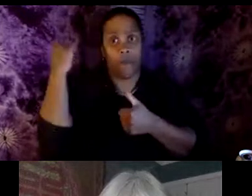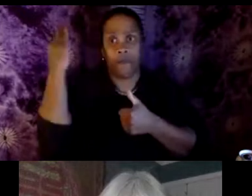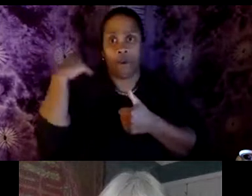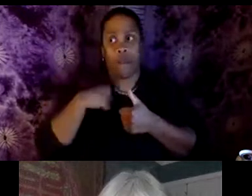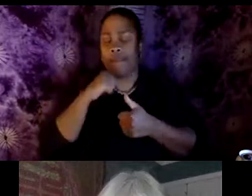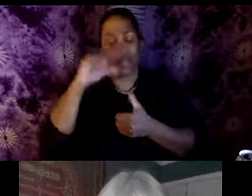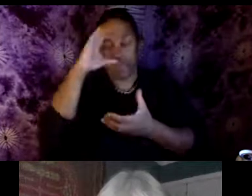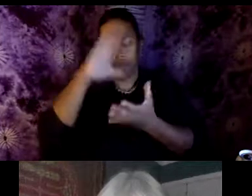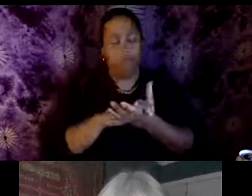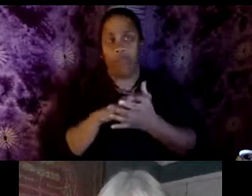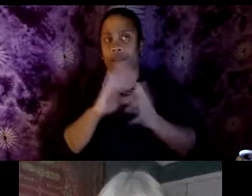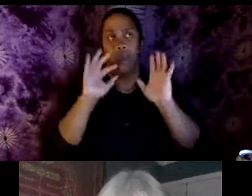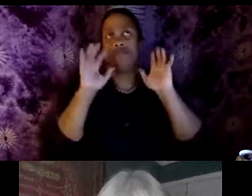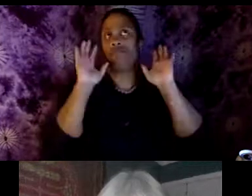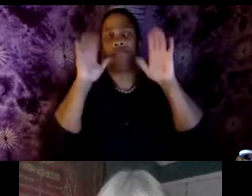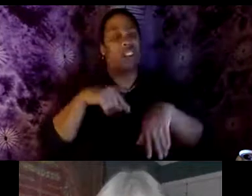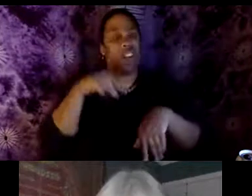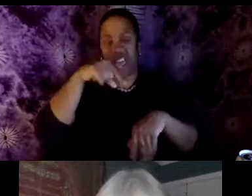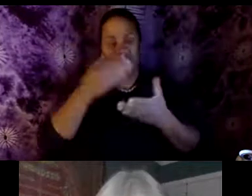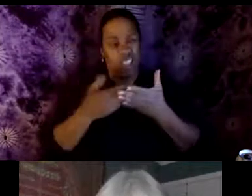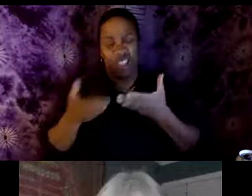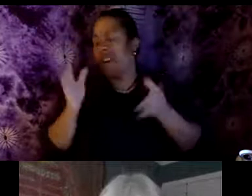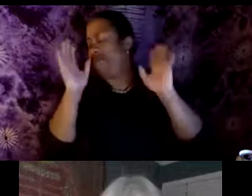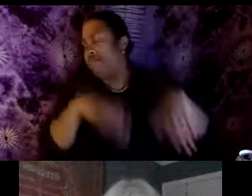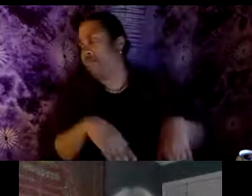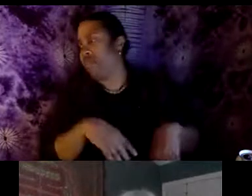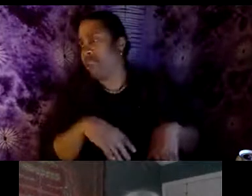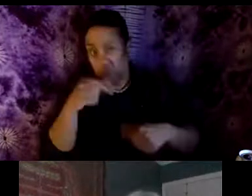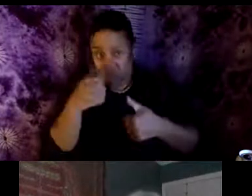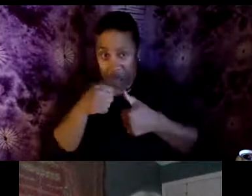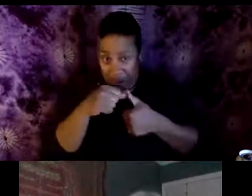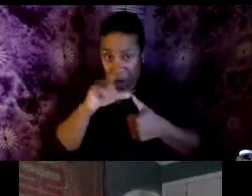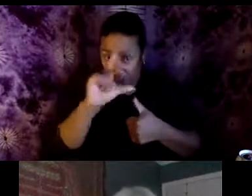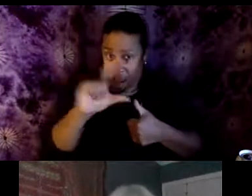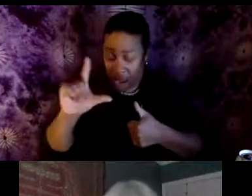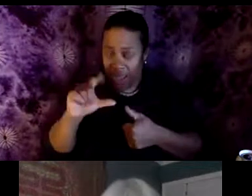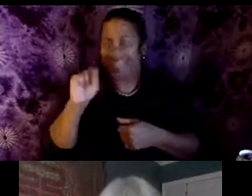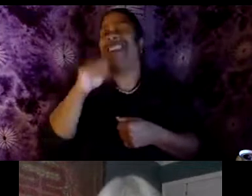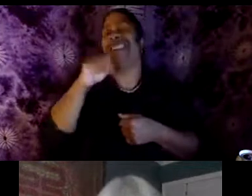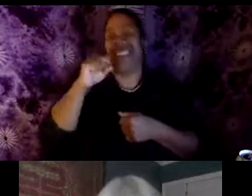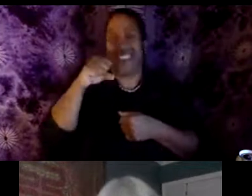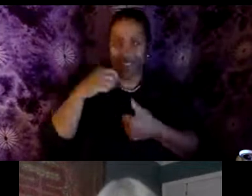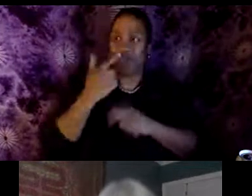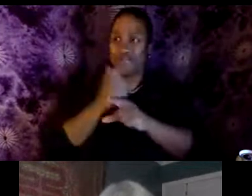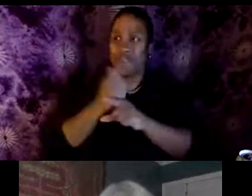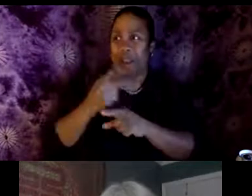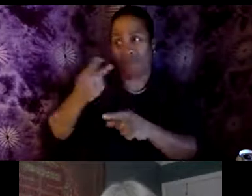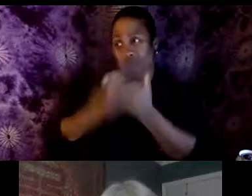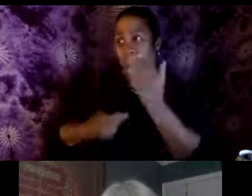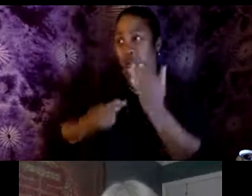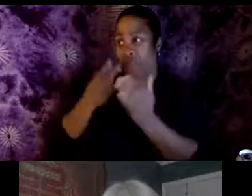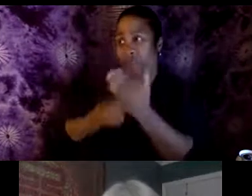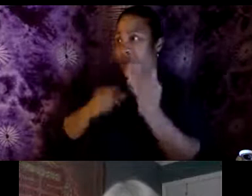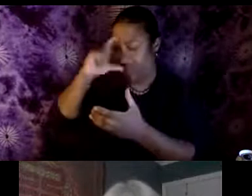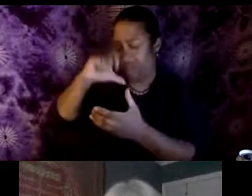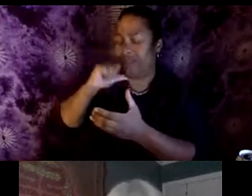ago. Right, Laureli? Oh, yes. Dr. Tina and I have this in common. Yep. It's great. Yeah, I was a biologist